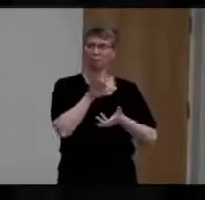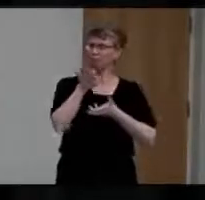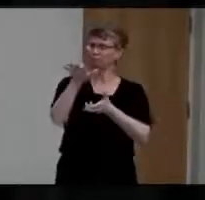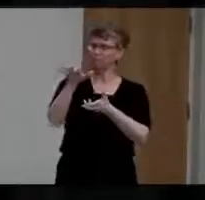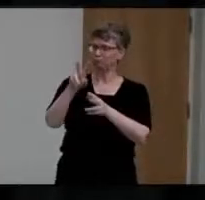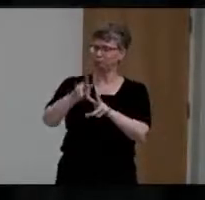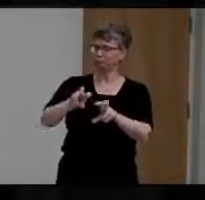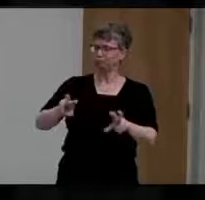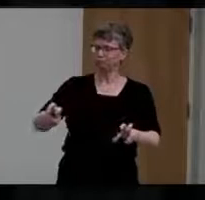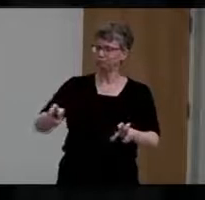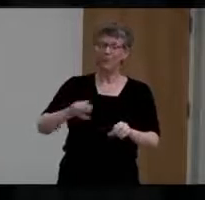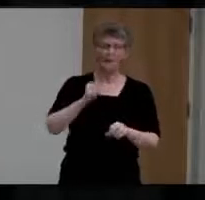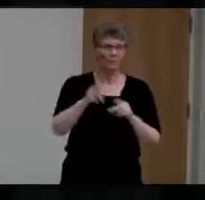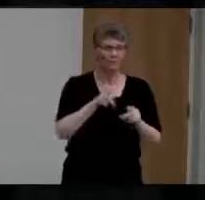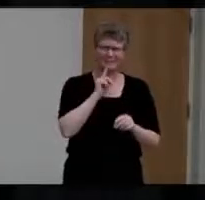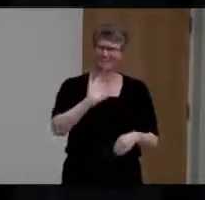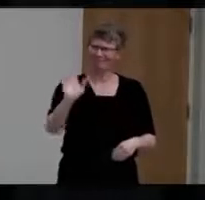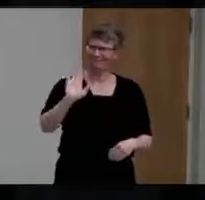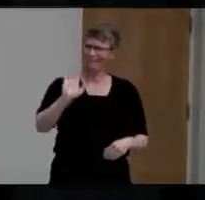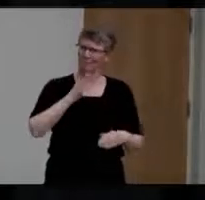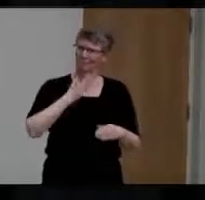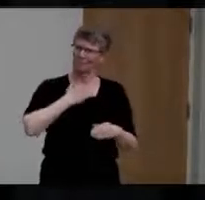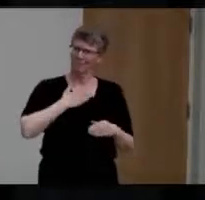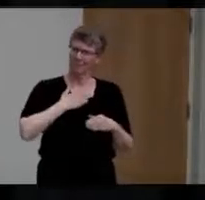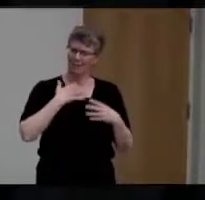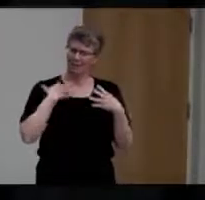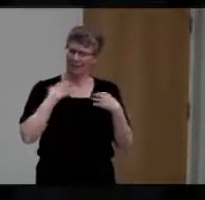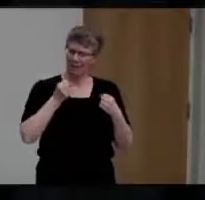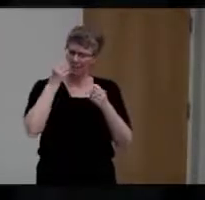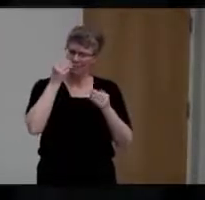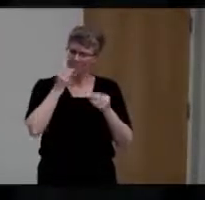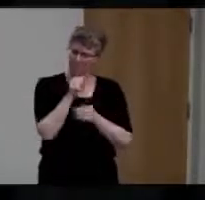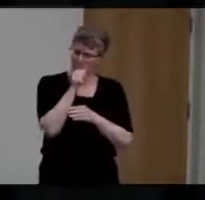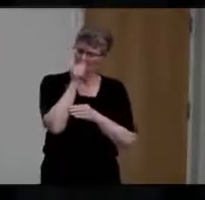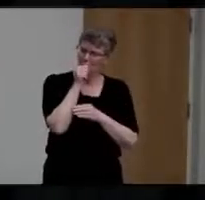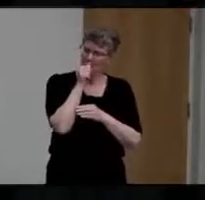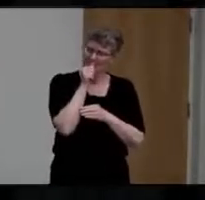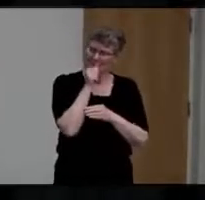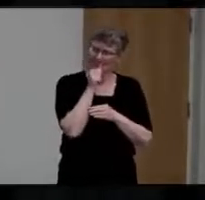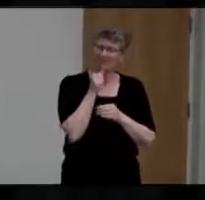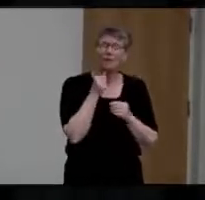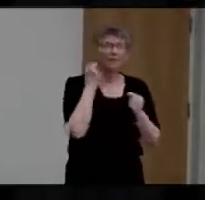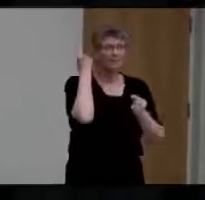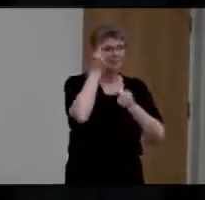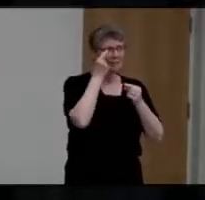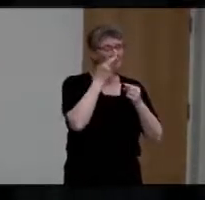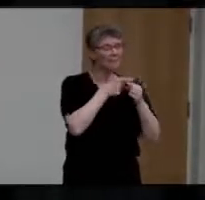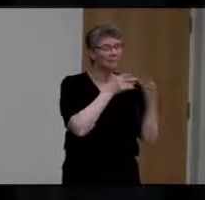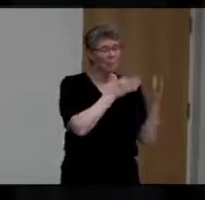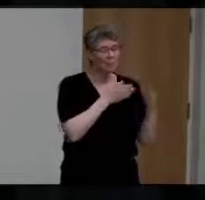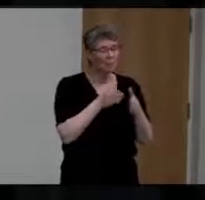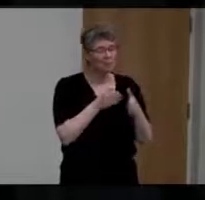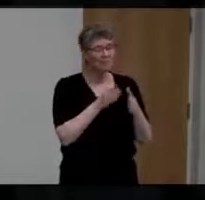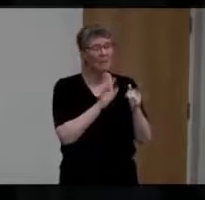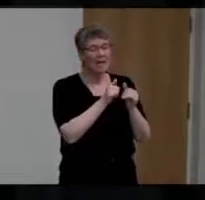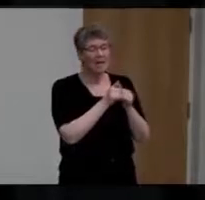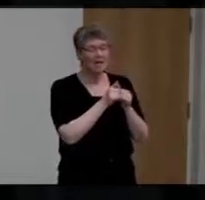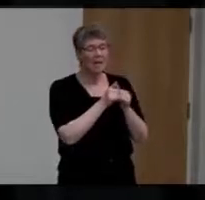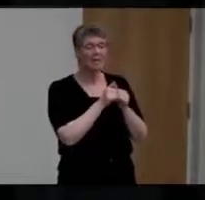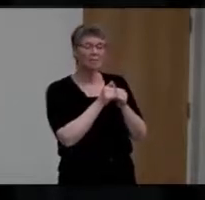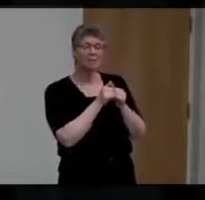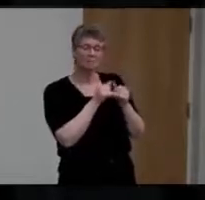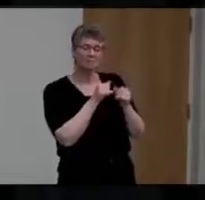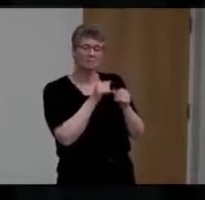And other people might say, no, don't put me in the pool. And so how do we sort of think about that so we get good research and good health outcomes and use that data for